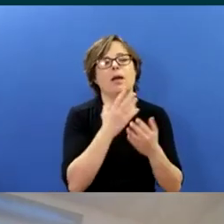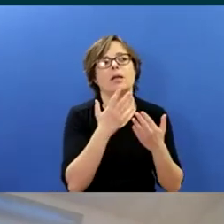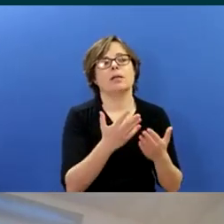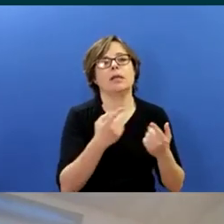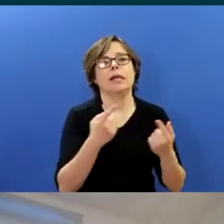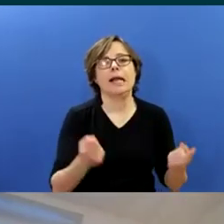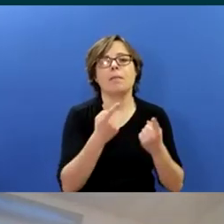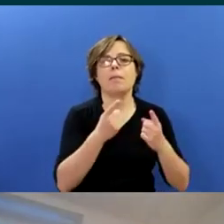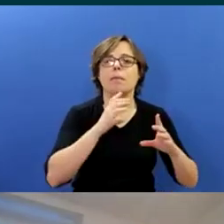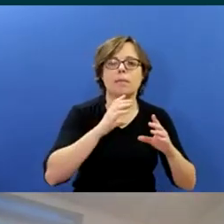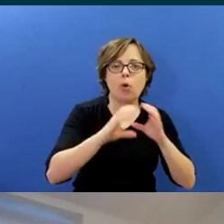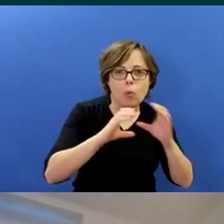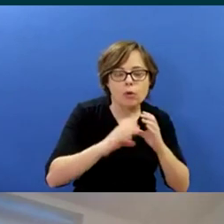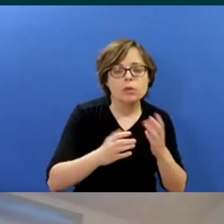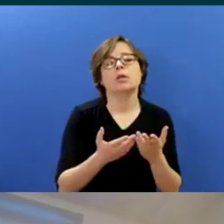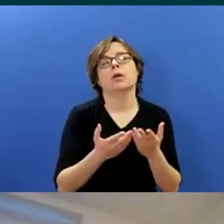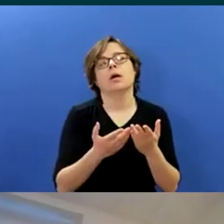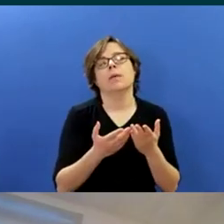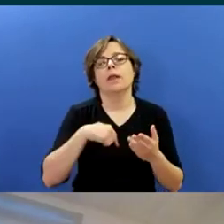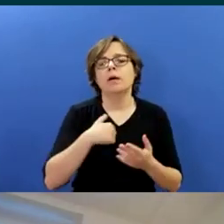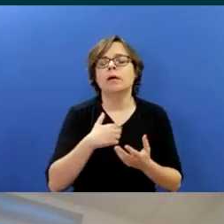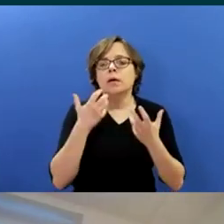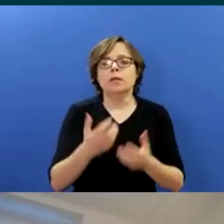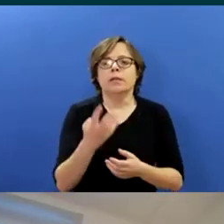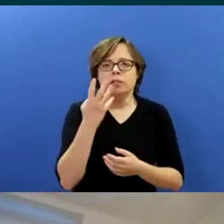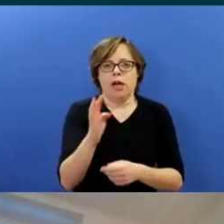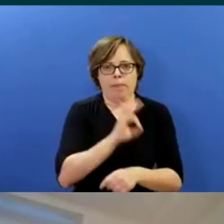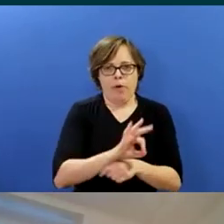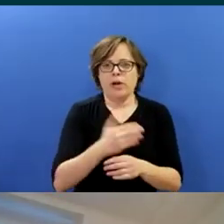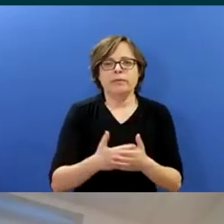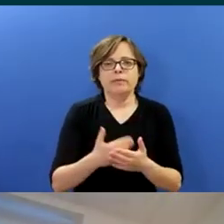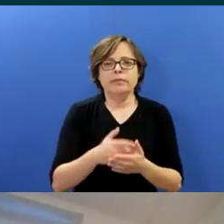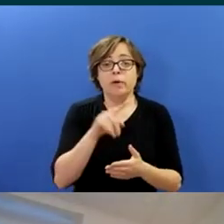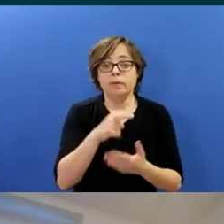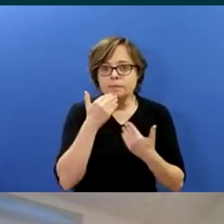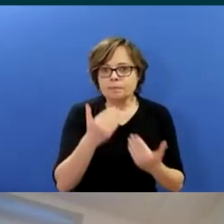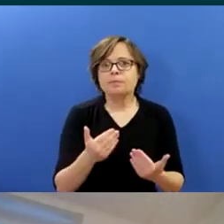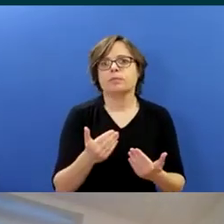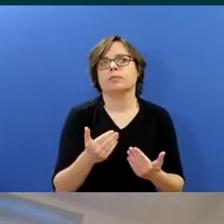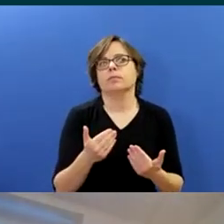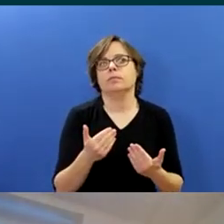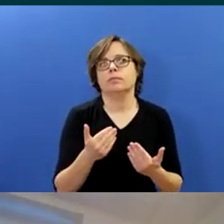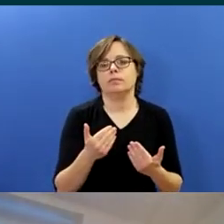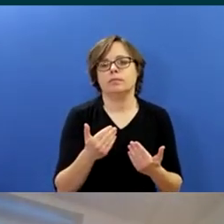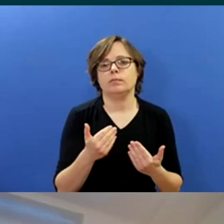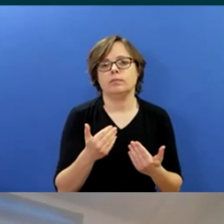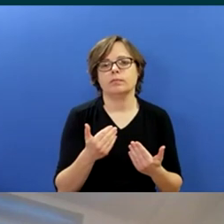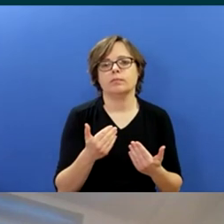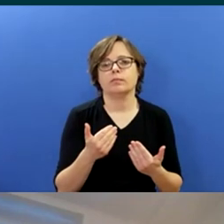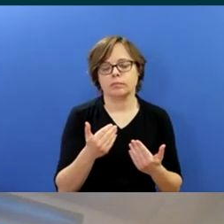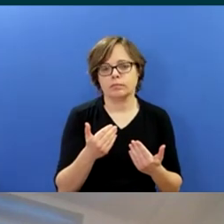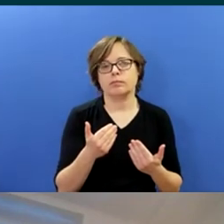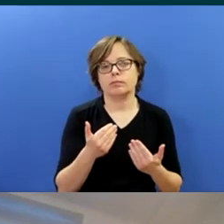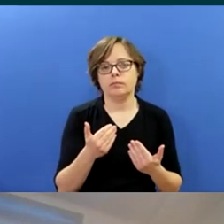to have 4 ideas because like that we were more likely to have also good results in the end. When you only have one idea